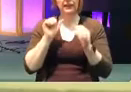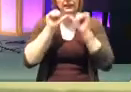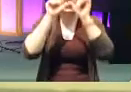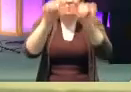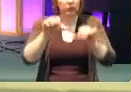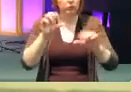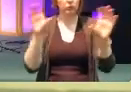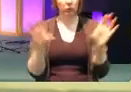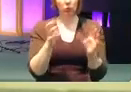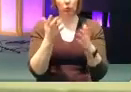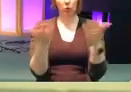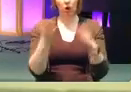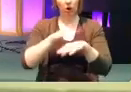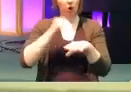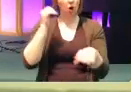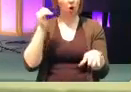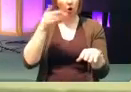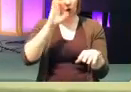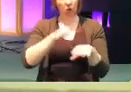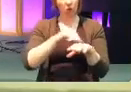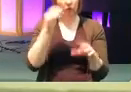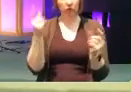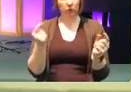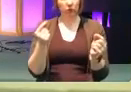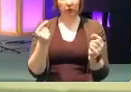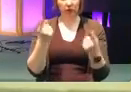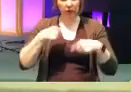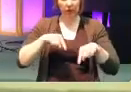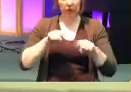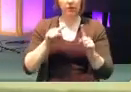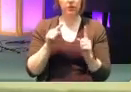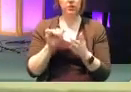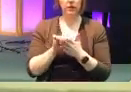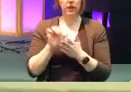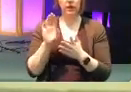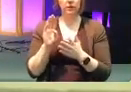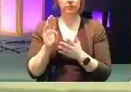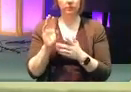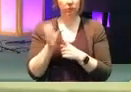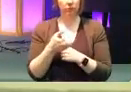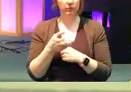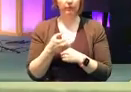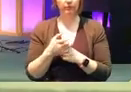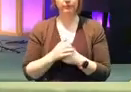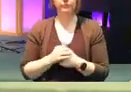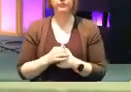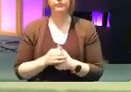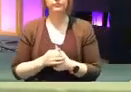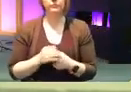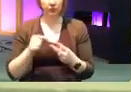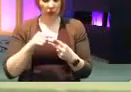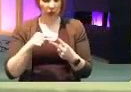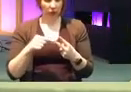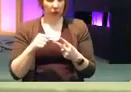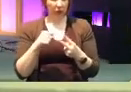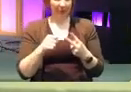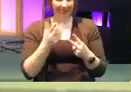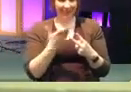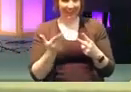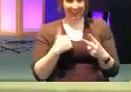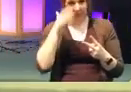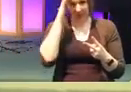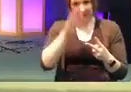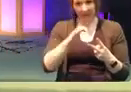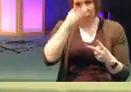midst of that culture. So two things, as we wrap things up, two things that I believe that God is calling us